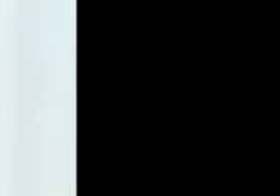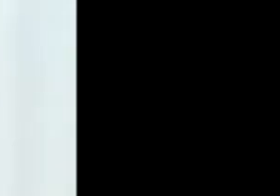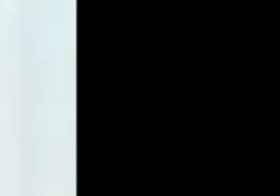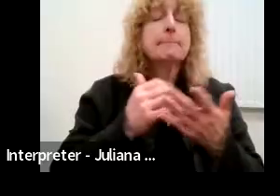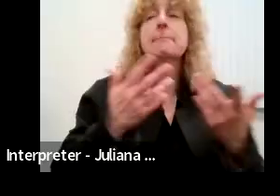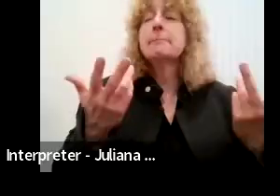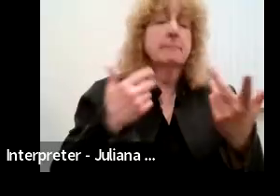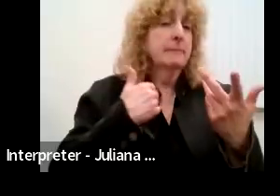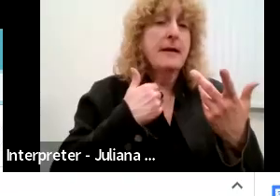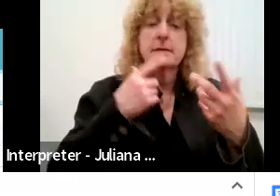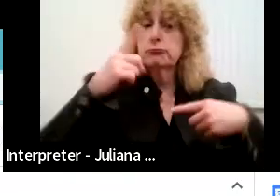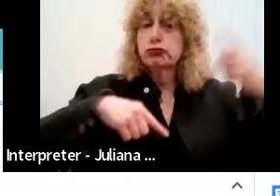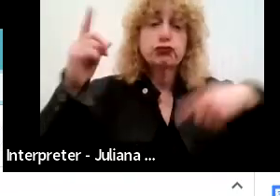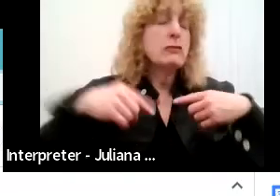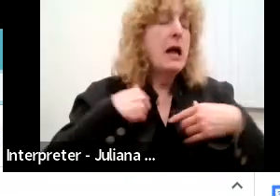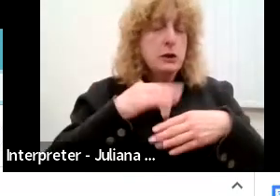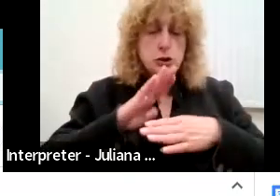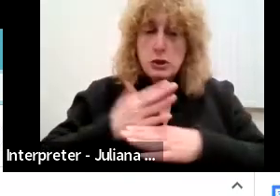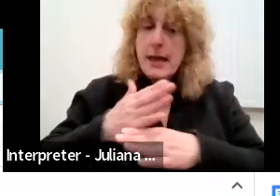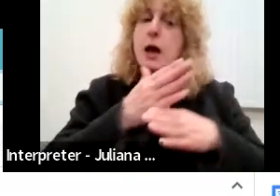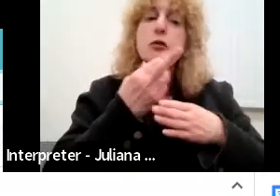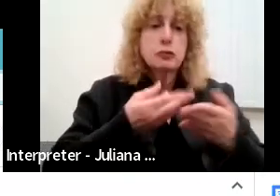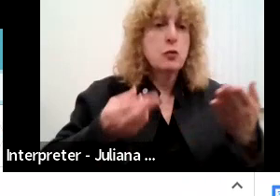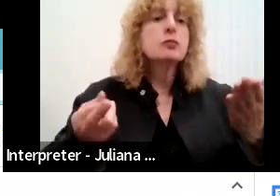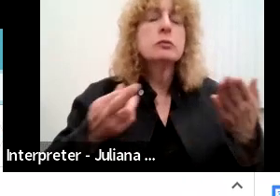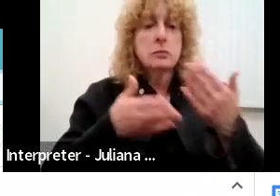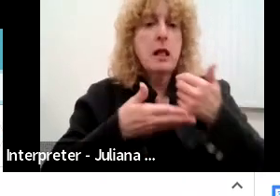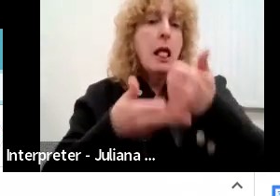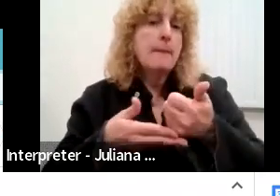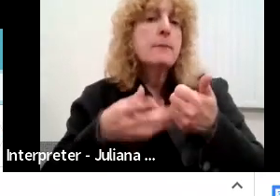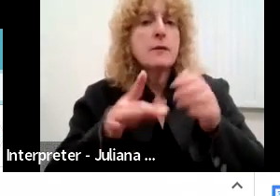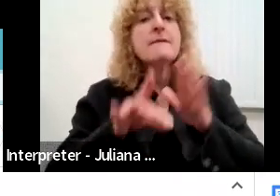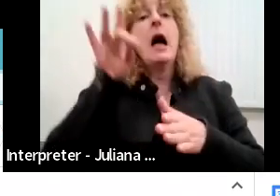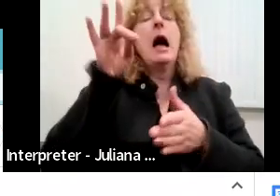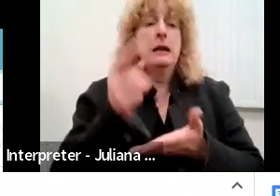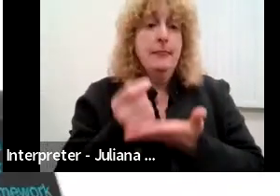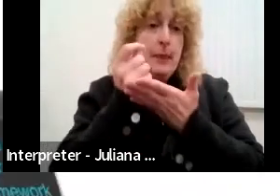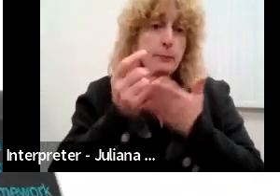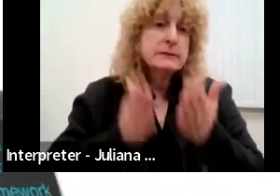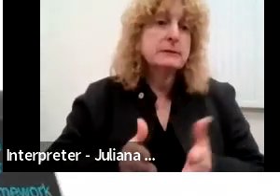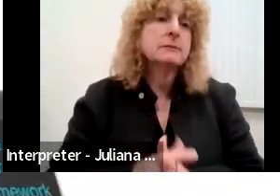those resources and help you find the therapist.